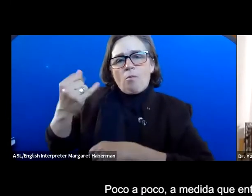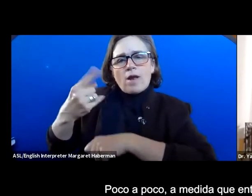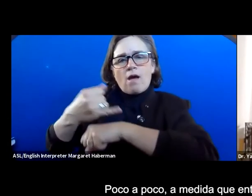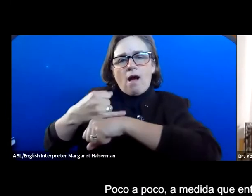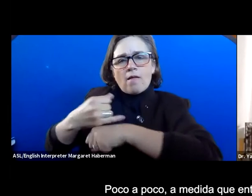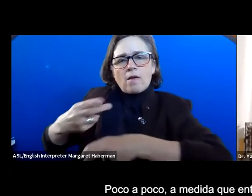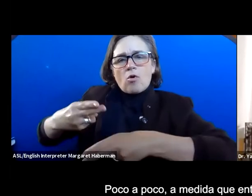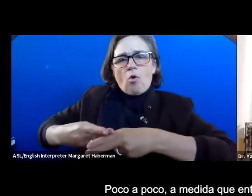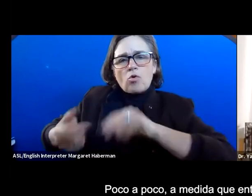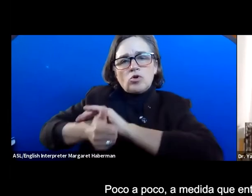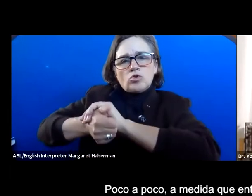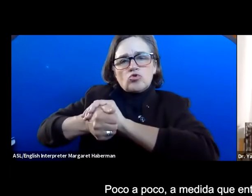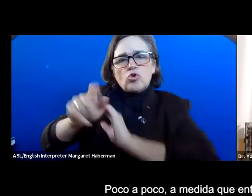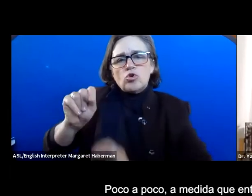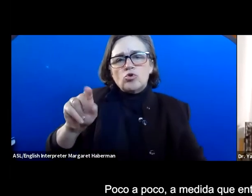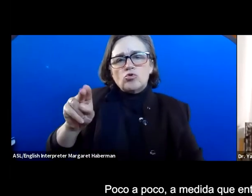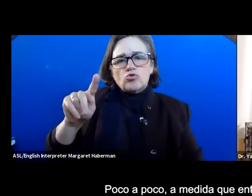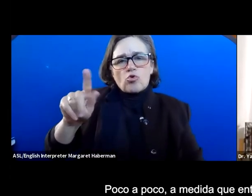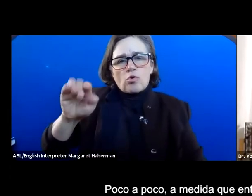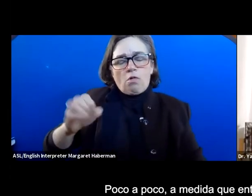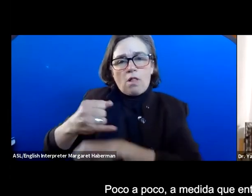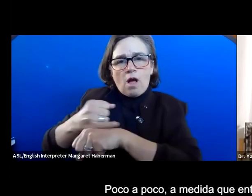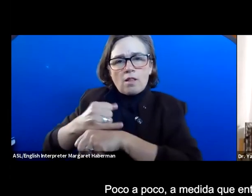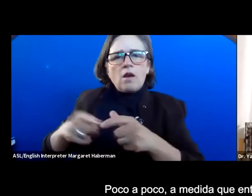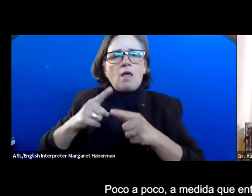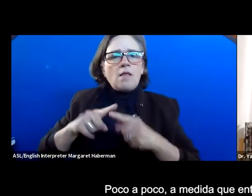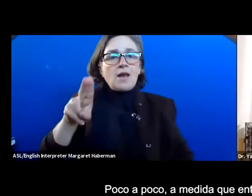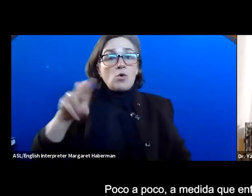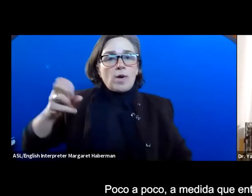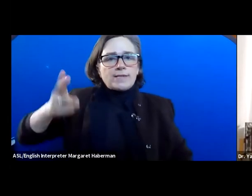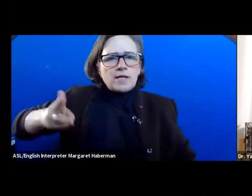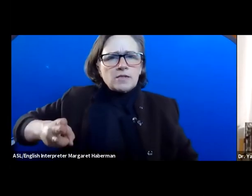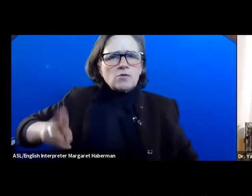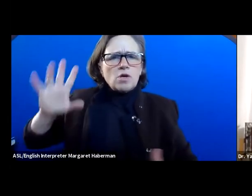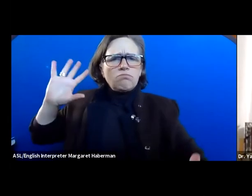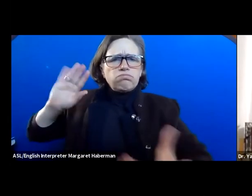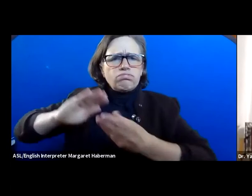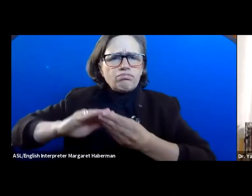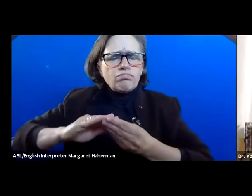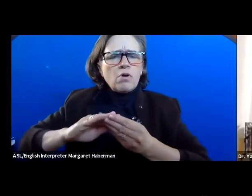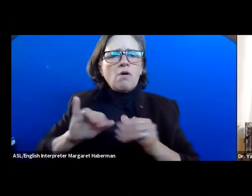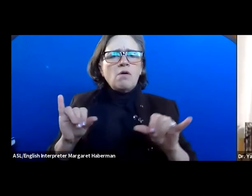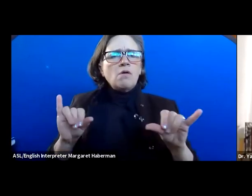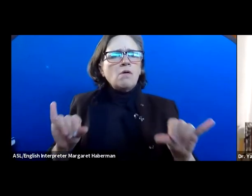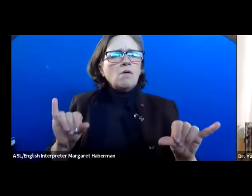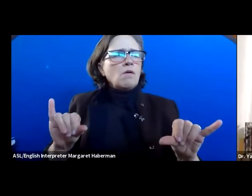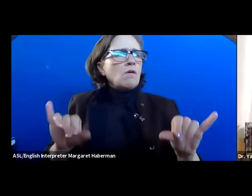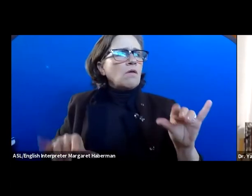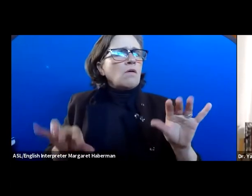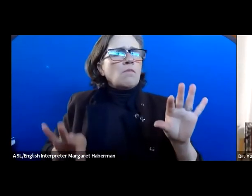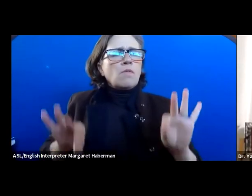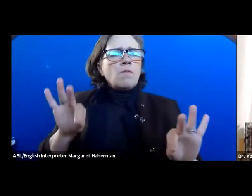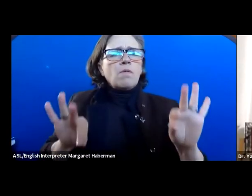Gradually, as I understood the US context and I started understanding better anti-Blackness, I